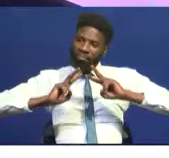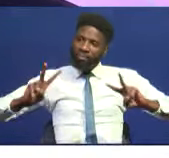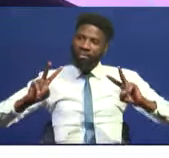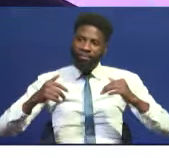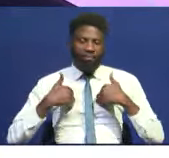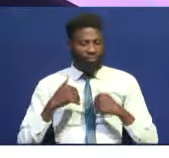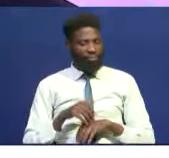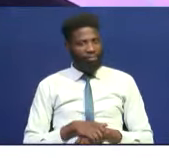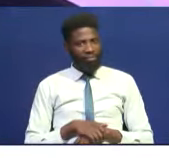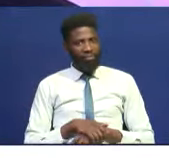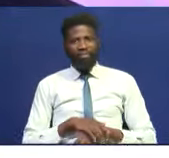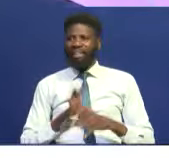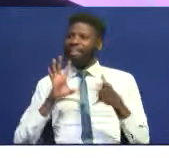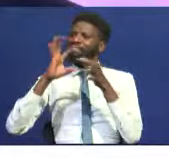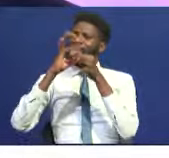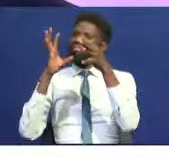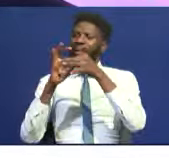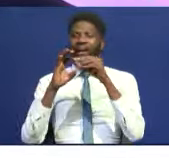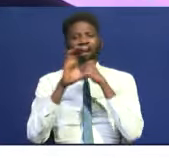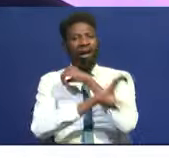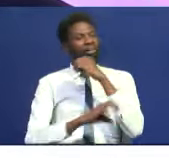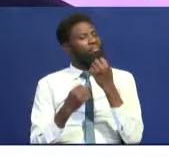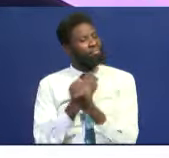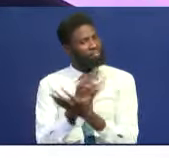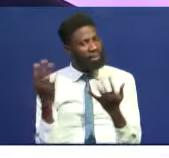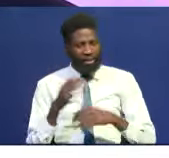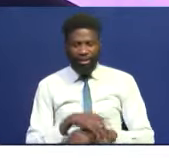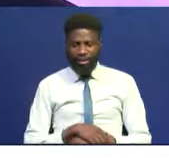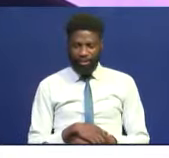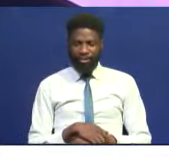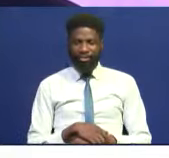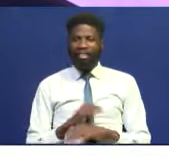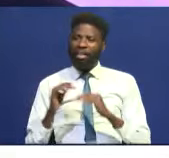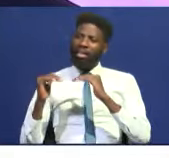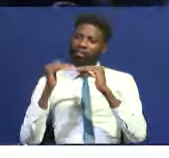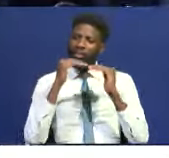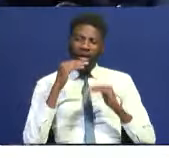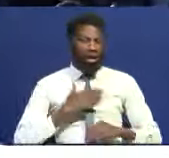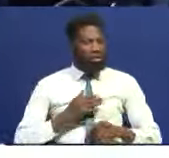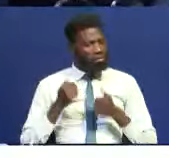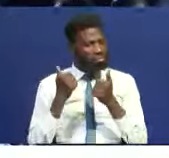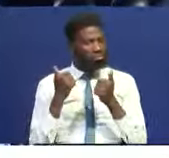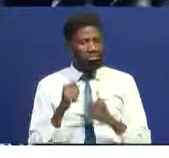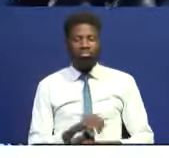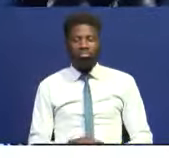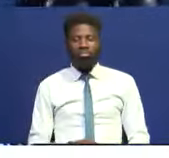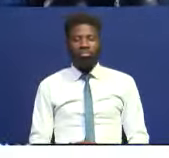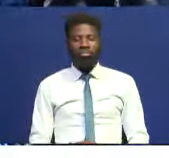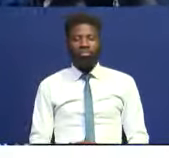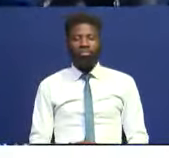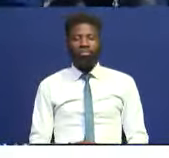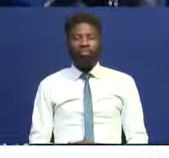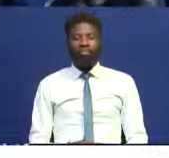because of our connectivity, because of our democracy.